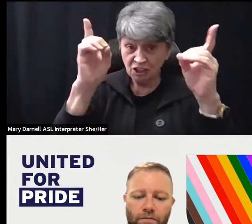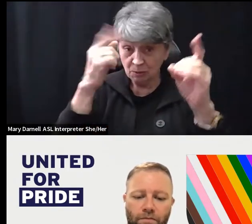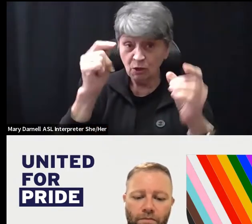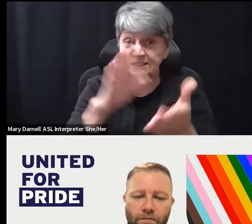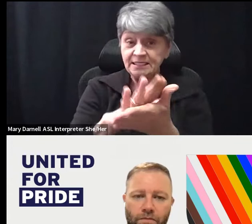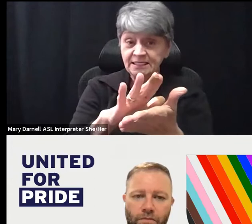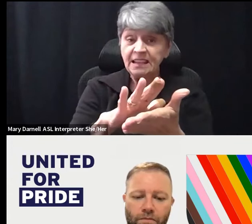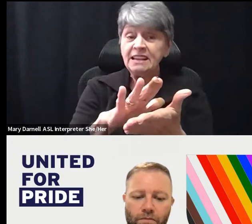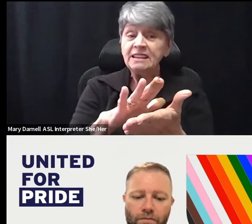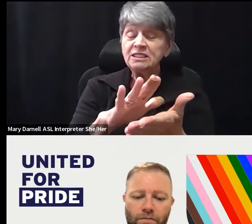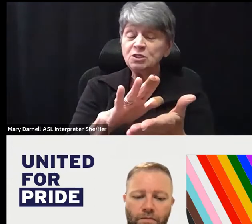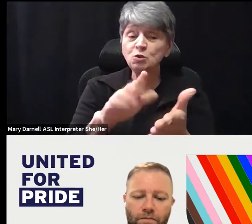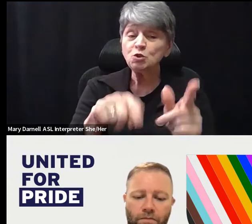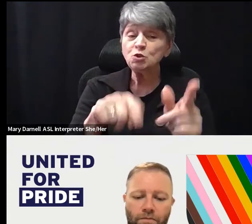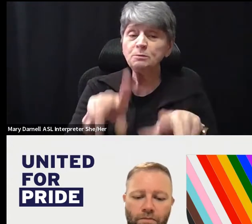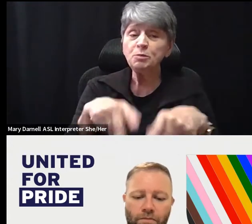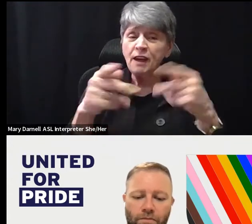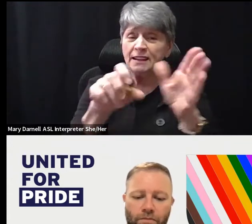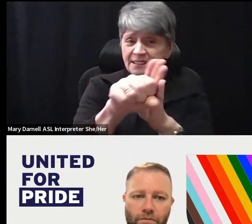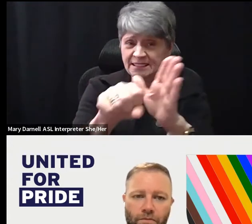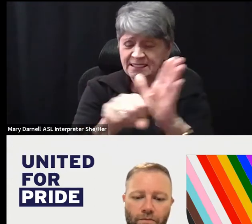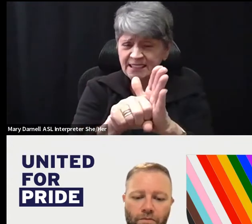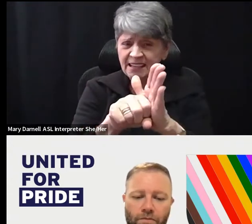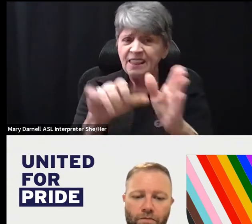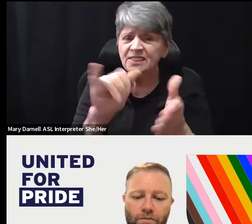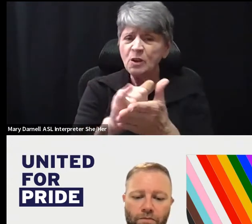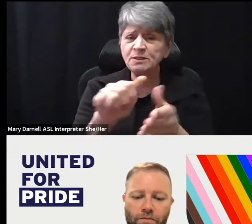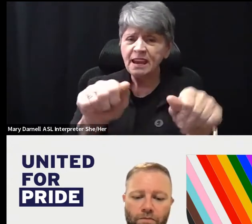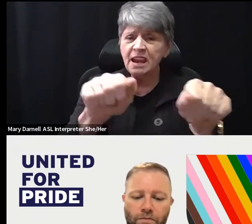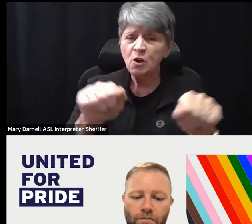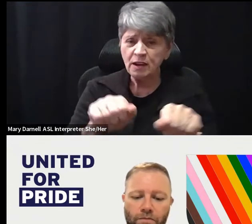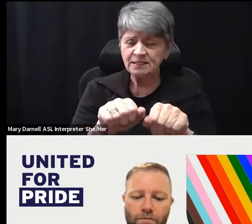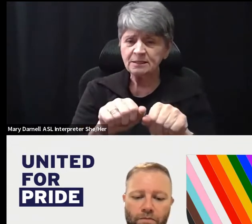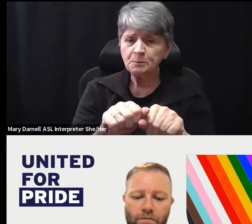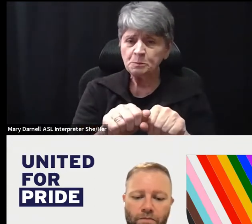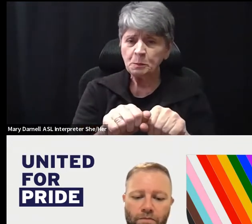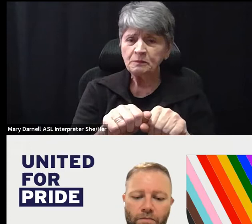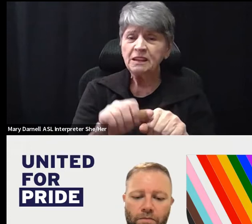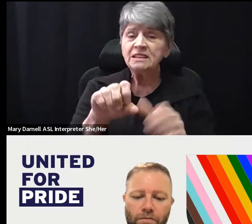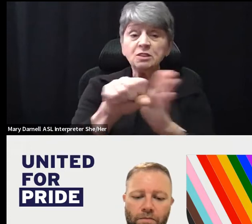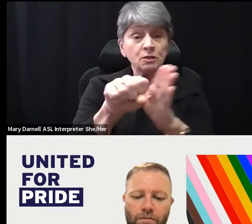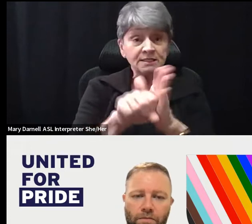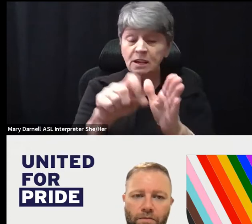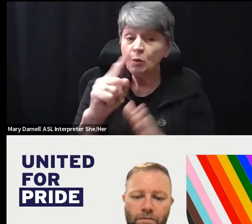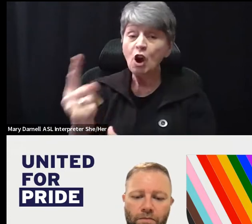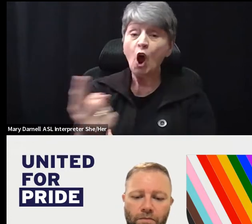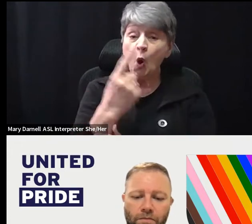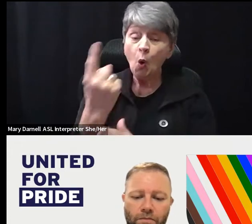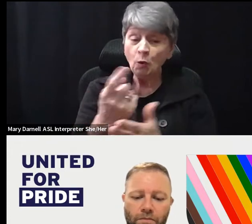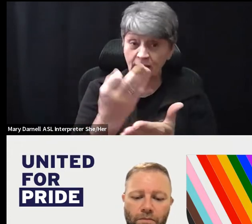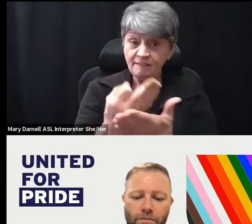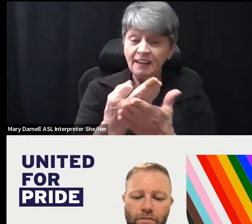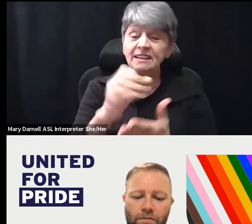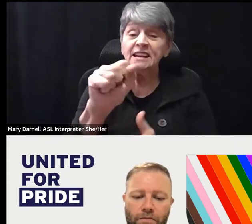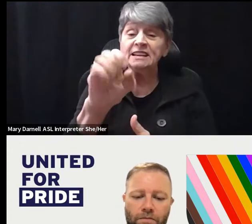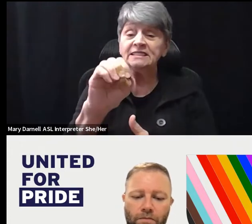areas. Because the state was providing a public education, the state would only fund secular education, not religious